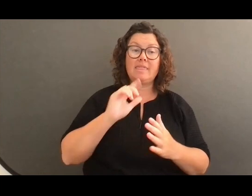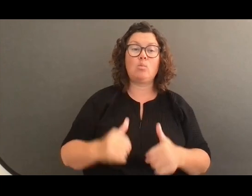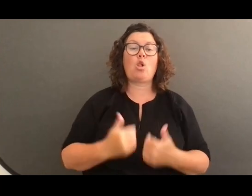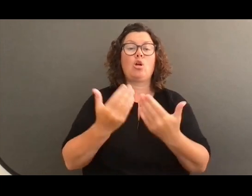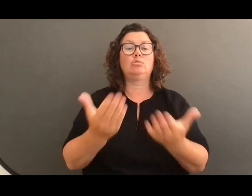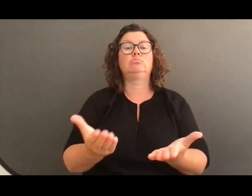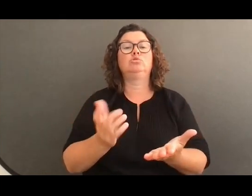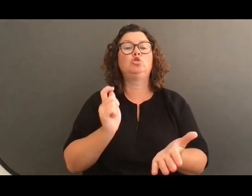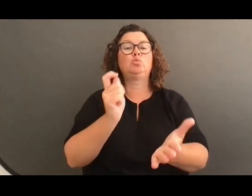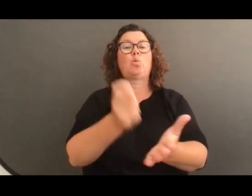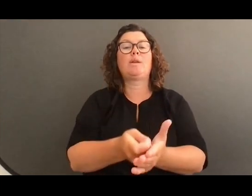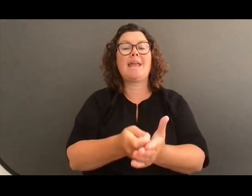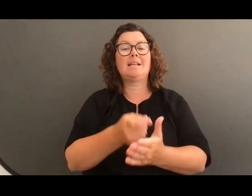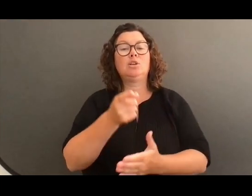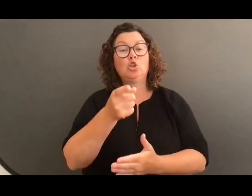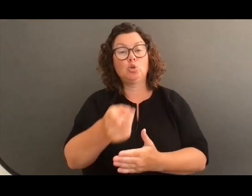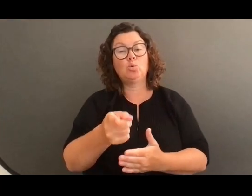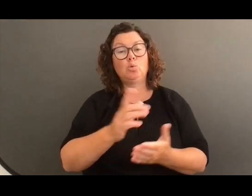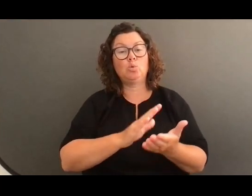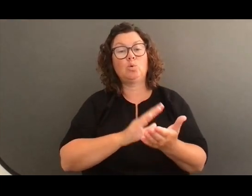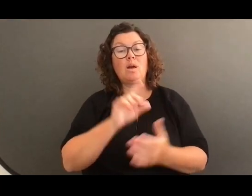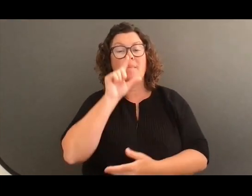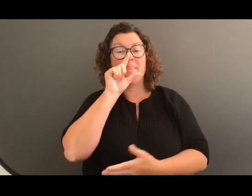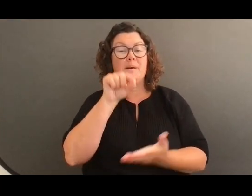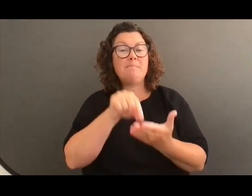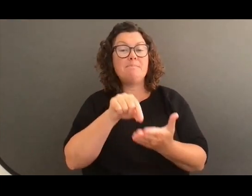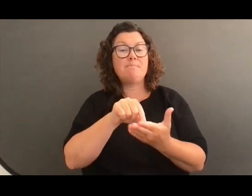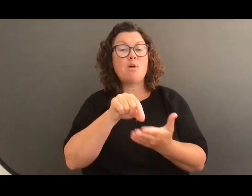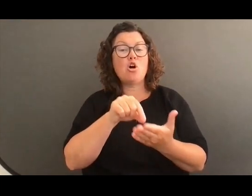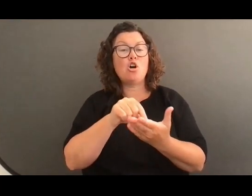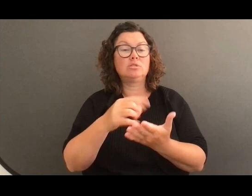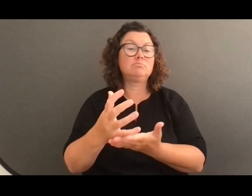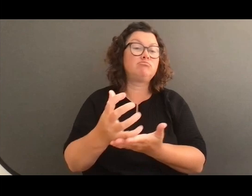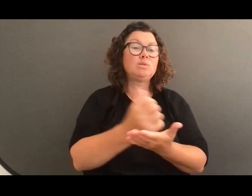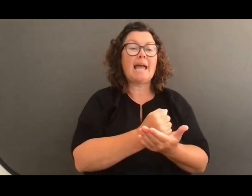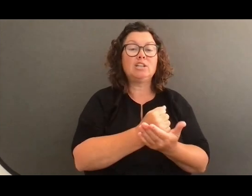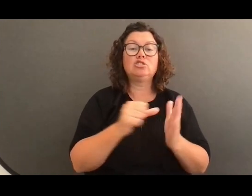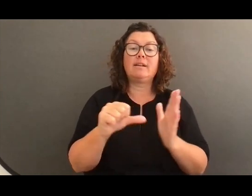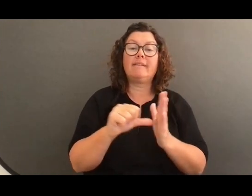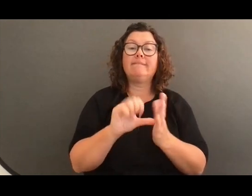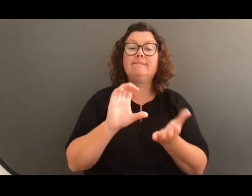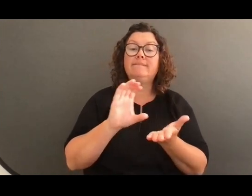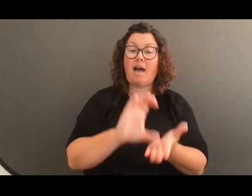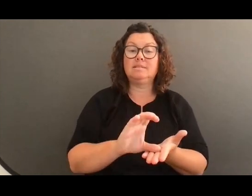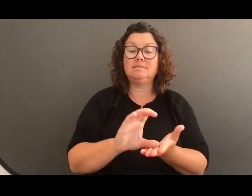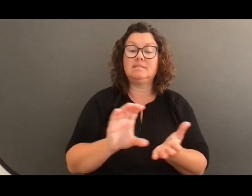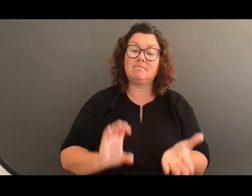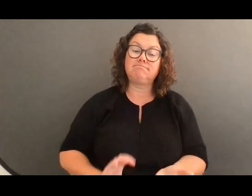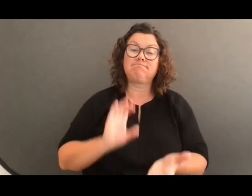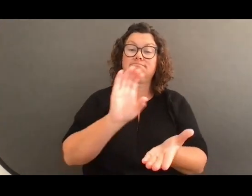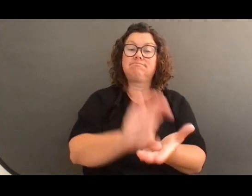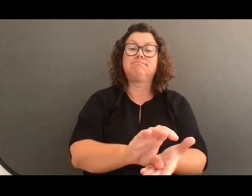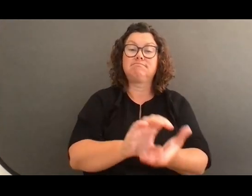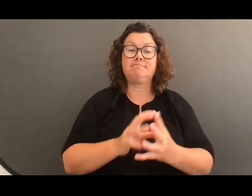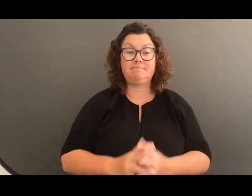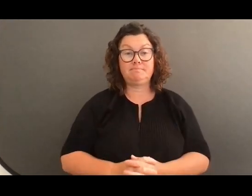we're starting to see some positive changes for our environment, which is fantastic. We've got some other things that we're hoping to come on as well.